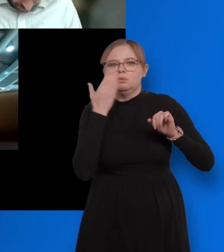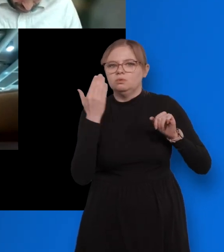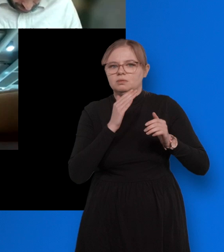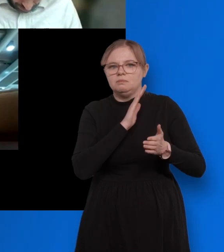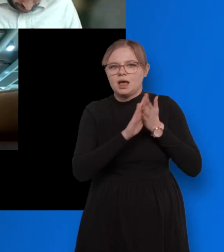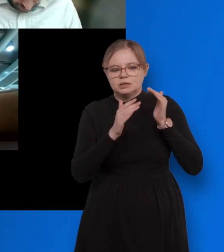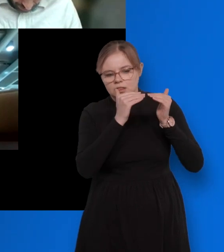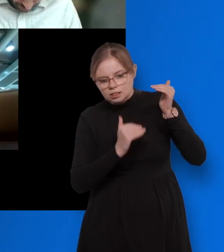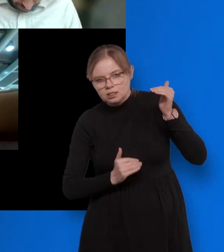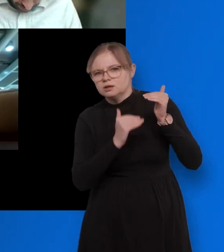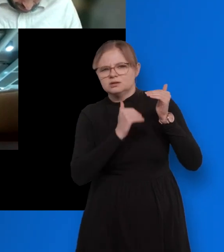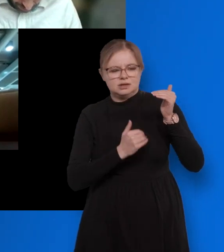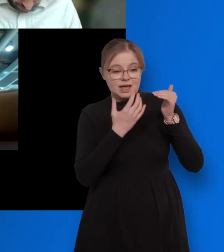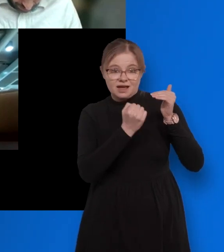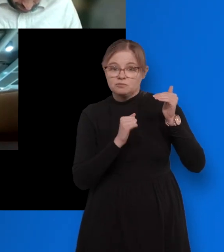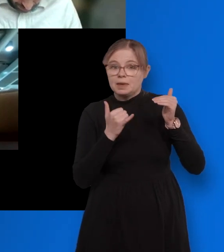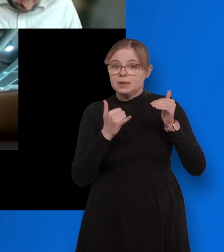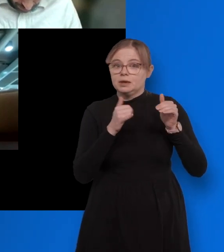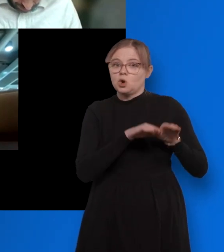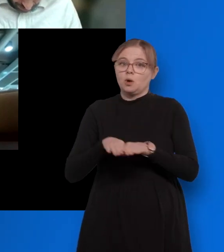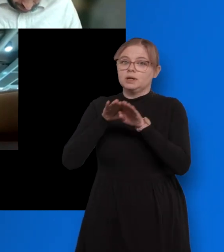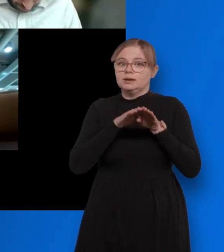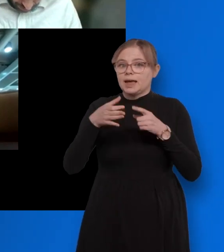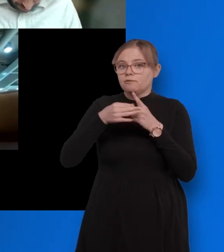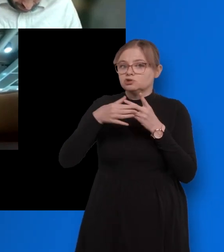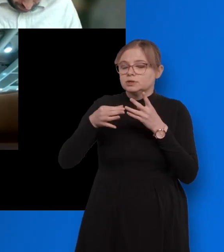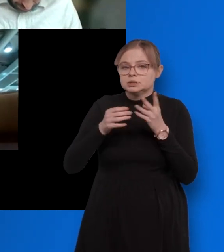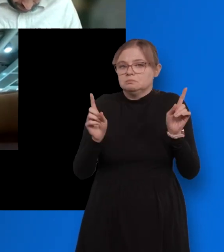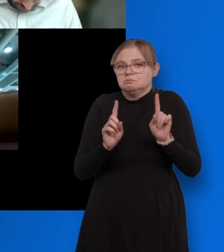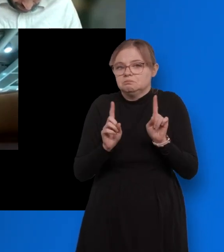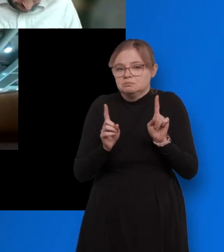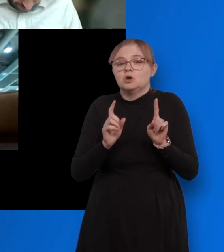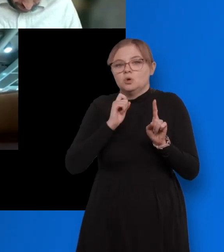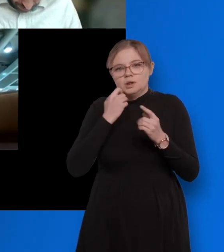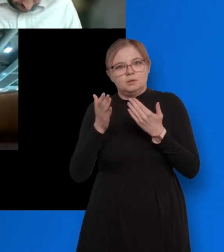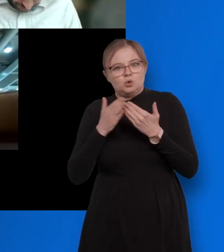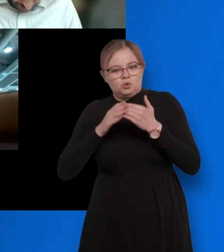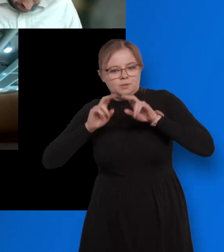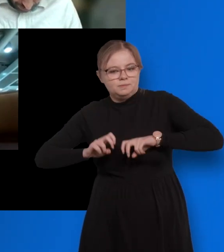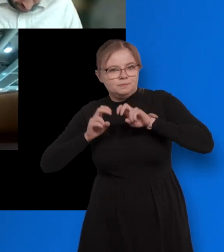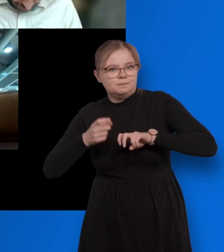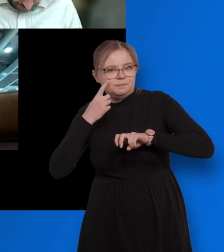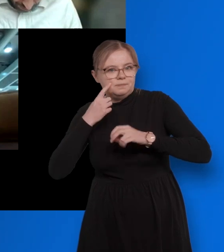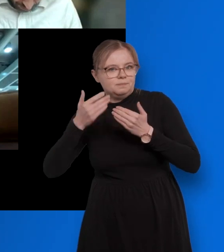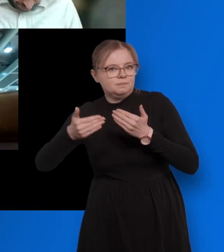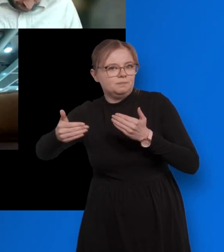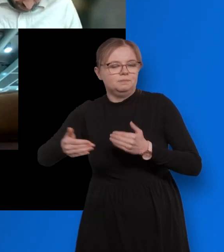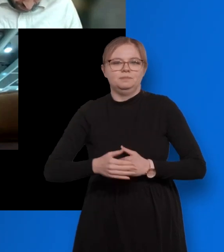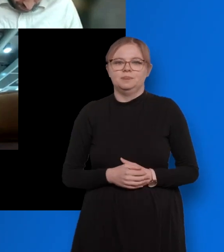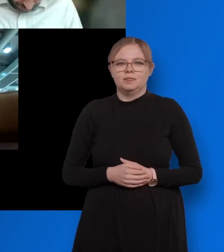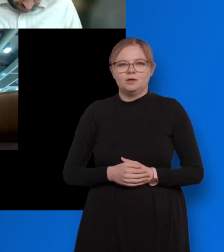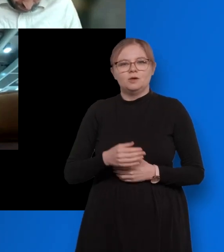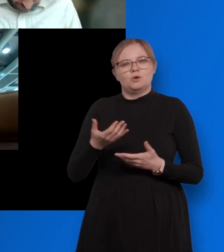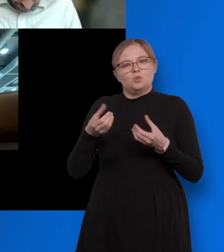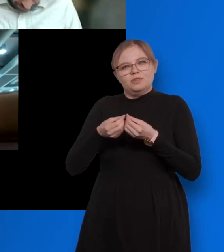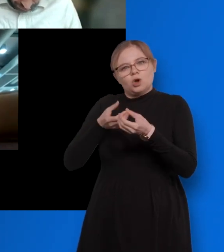and whether there are common characteristics among them. It's an interesting point that will be worth investigating further with the consultants